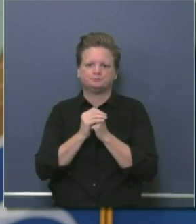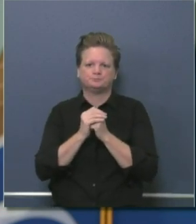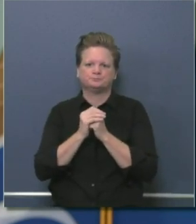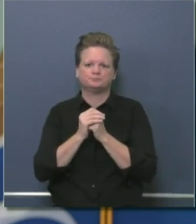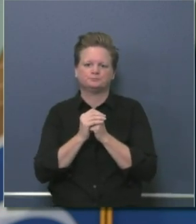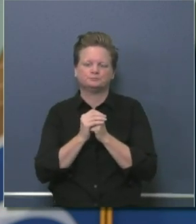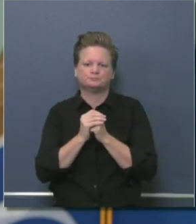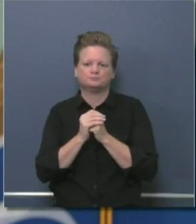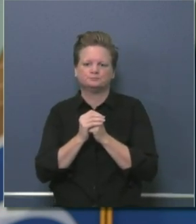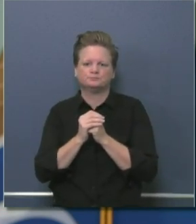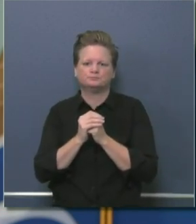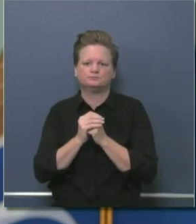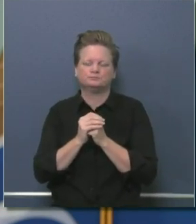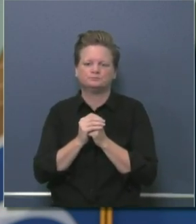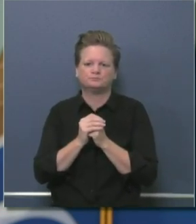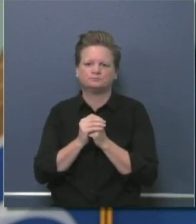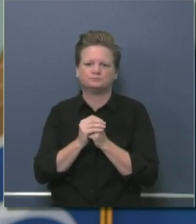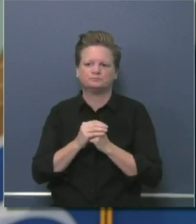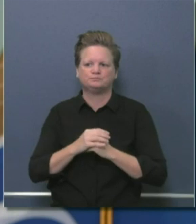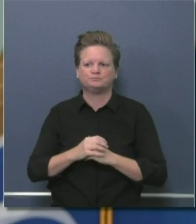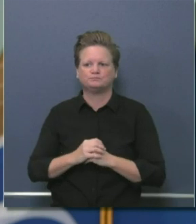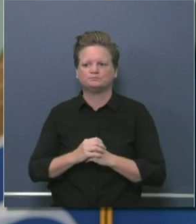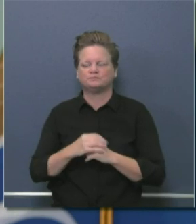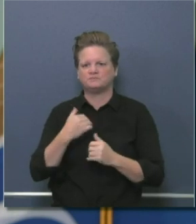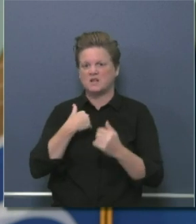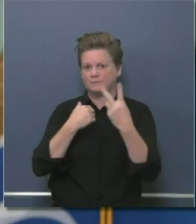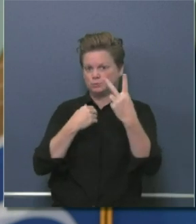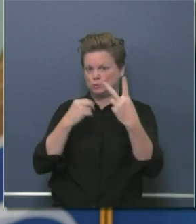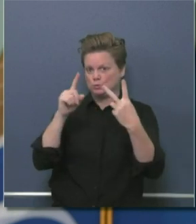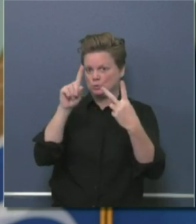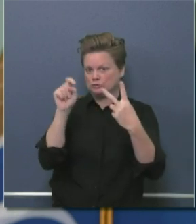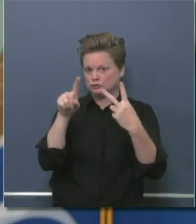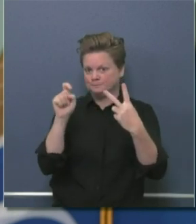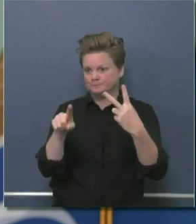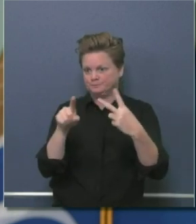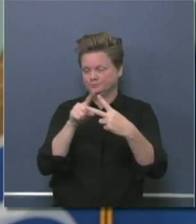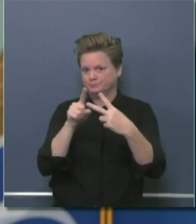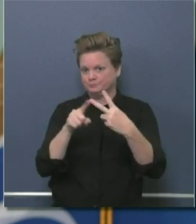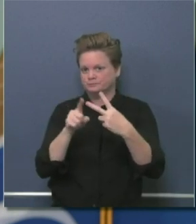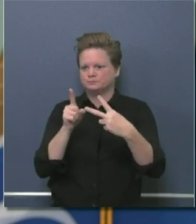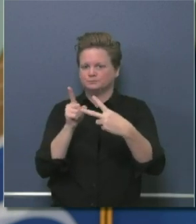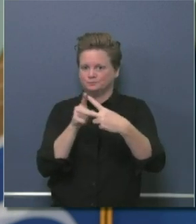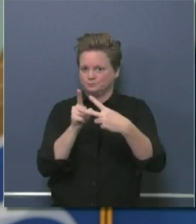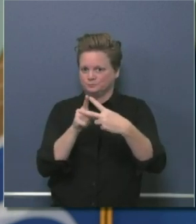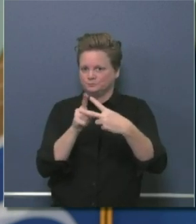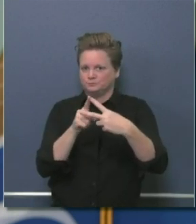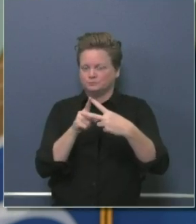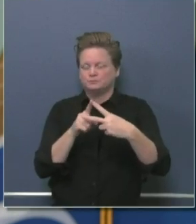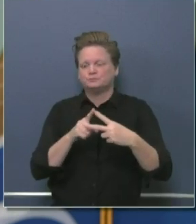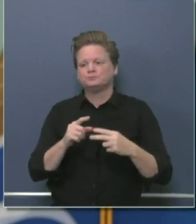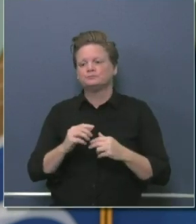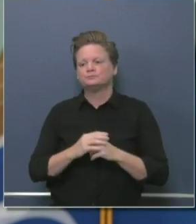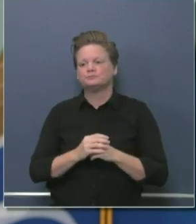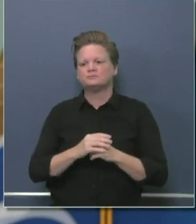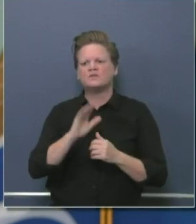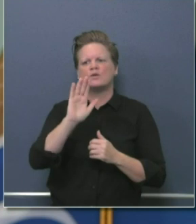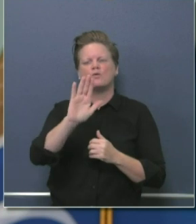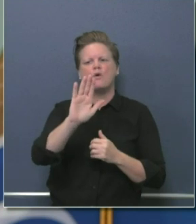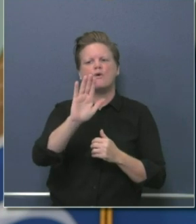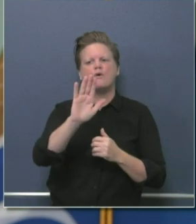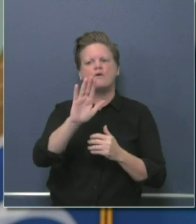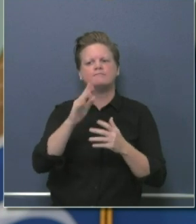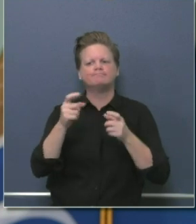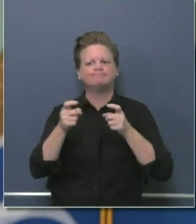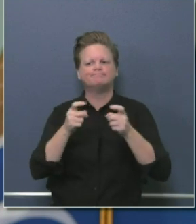Hi, Governor. 2 questions. So first, are you saying that your administration is going to release the details